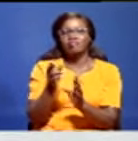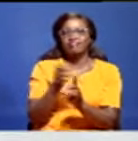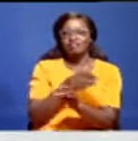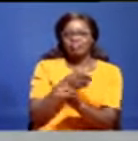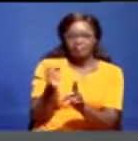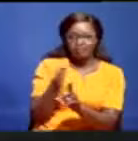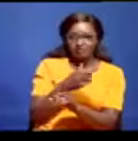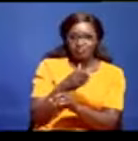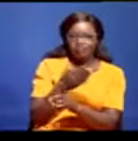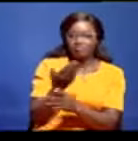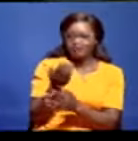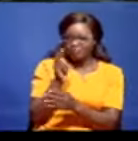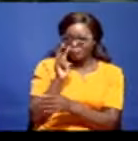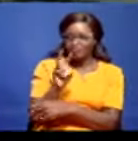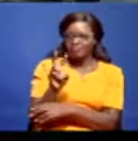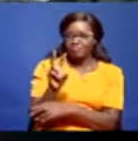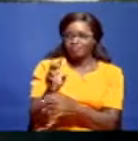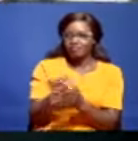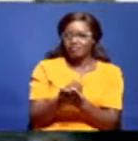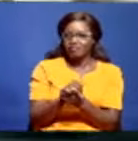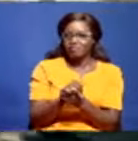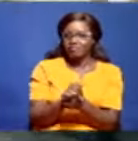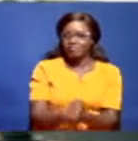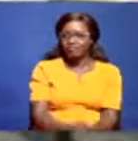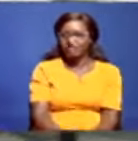and Theatre.